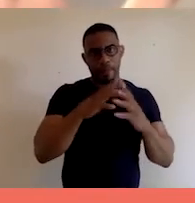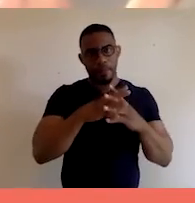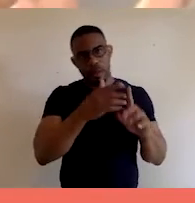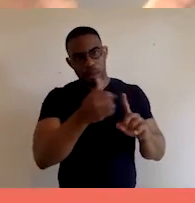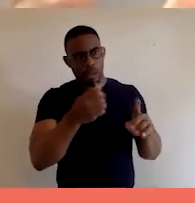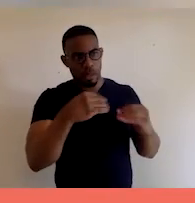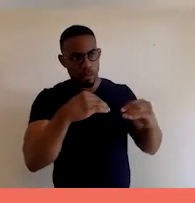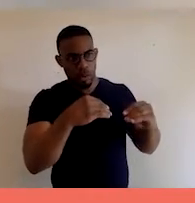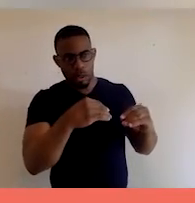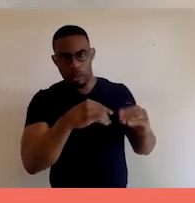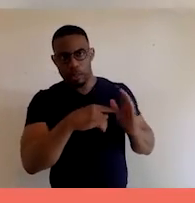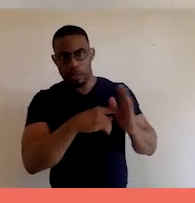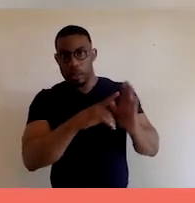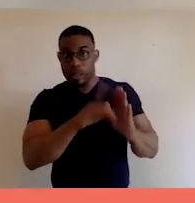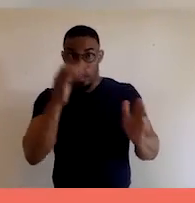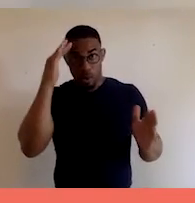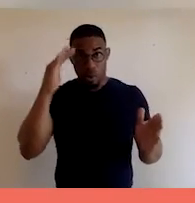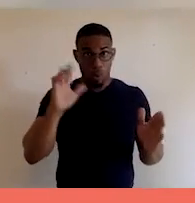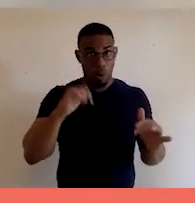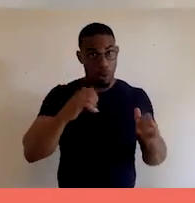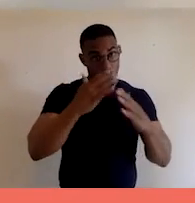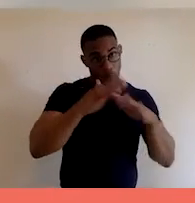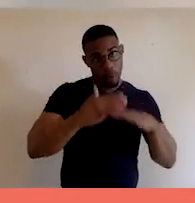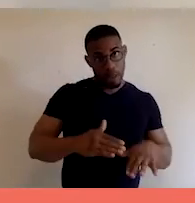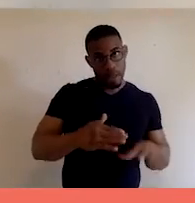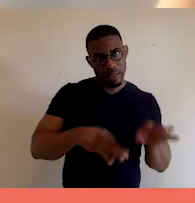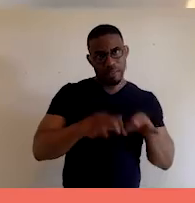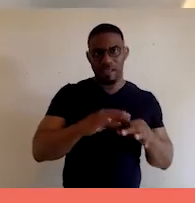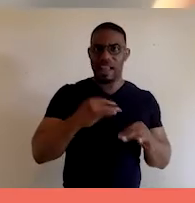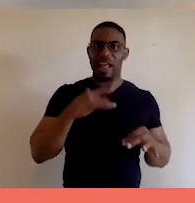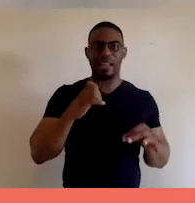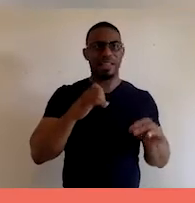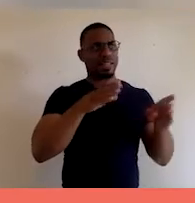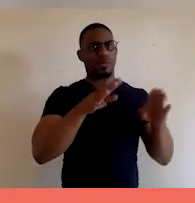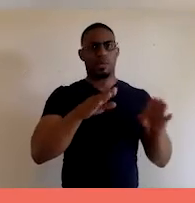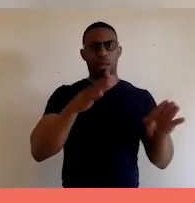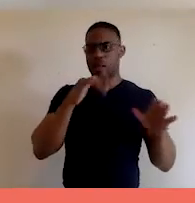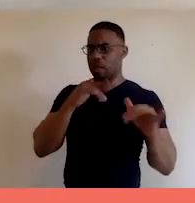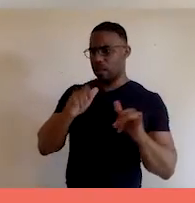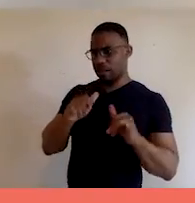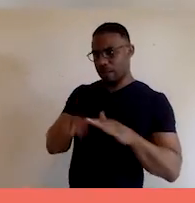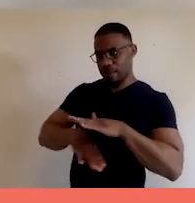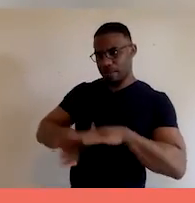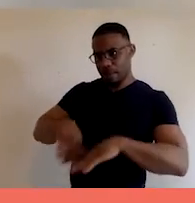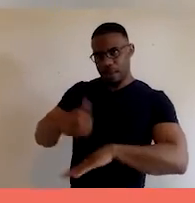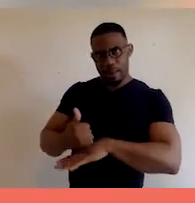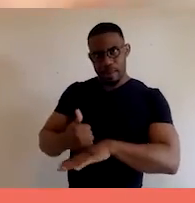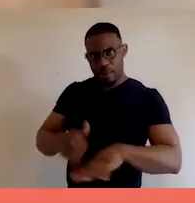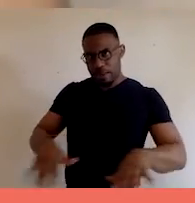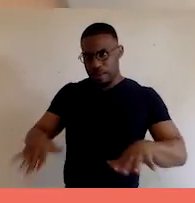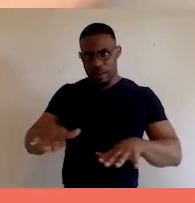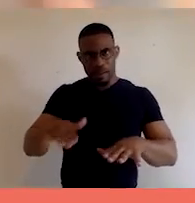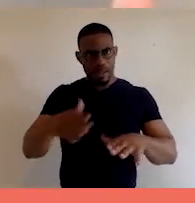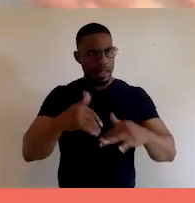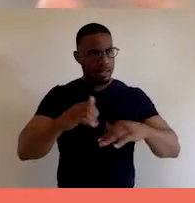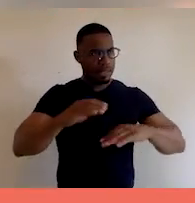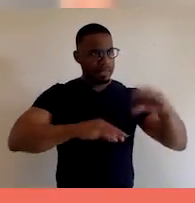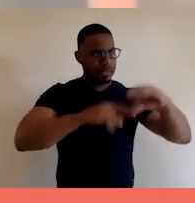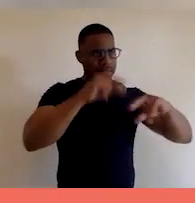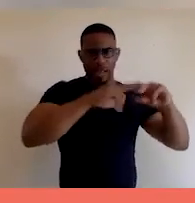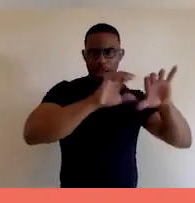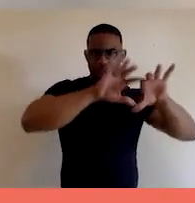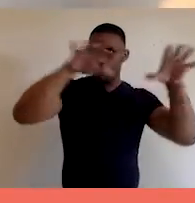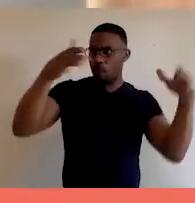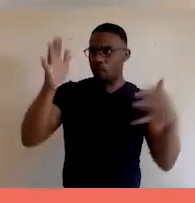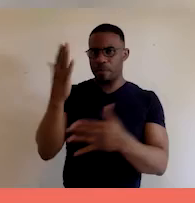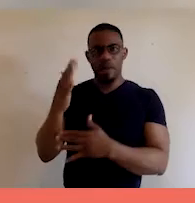this merchandising display. Well, now you know, well, let me break it down. Instead of saying I need a display, well, I need the base. I need the midsection. I need the stack. I need the